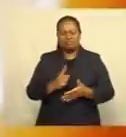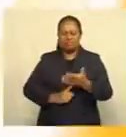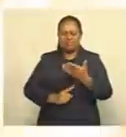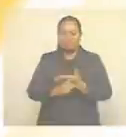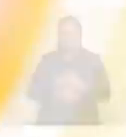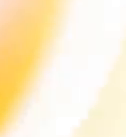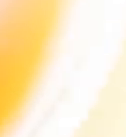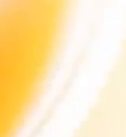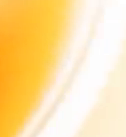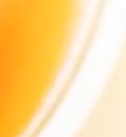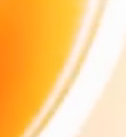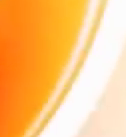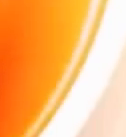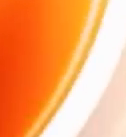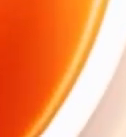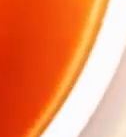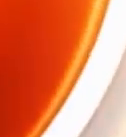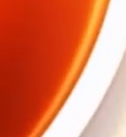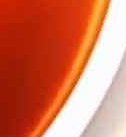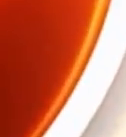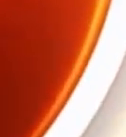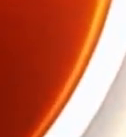league.